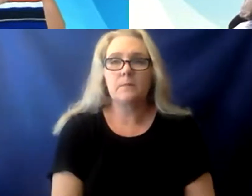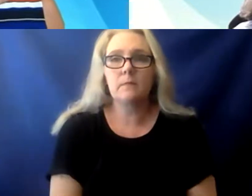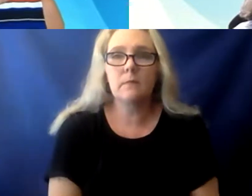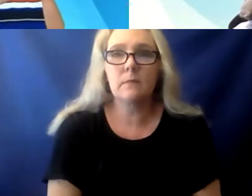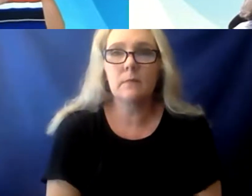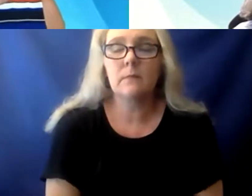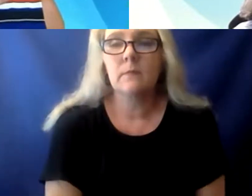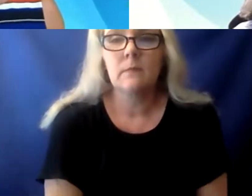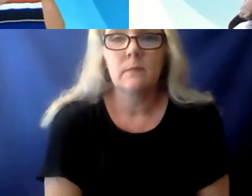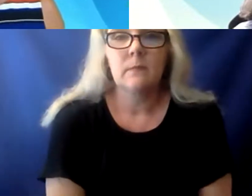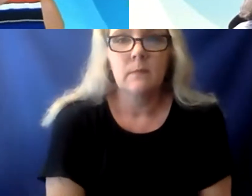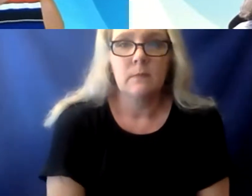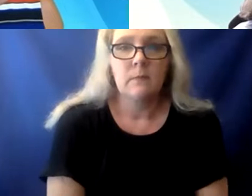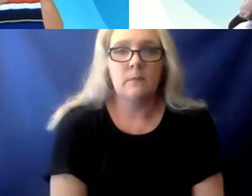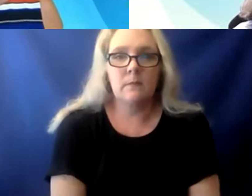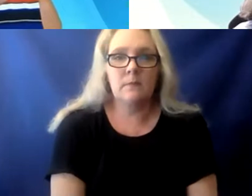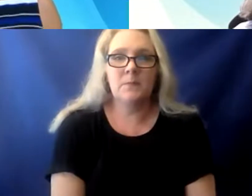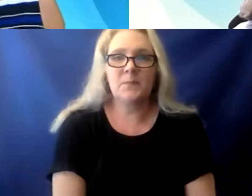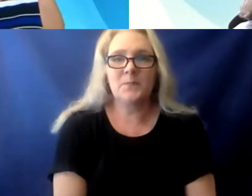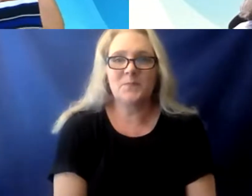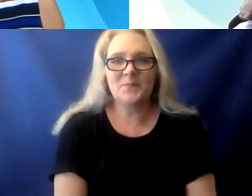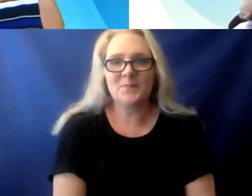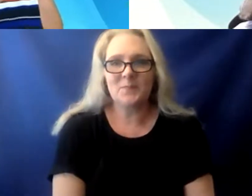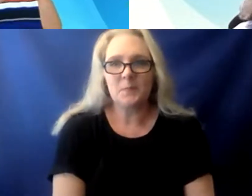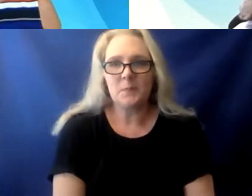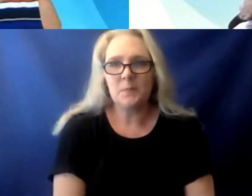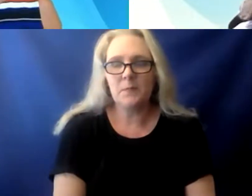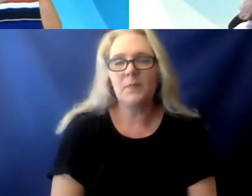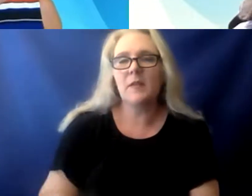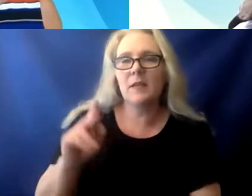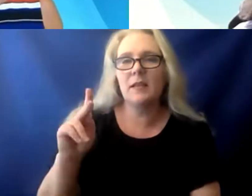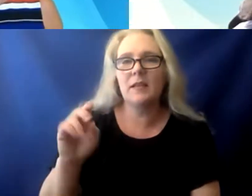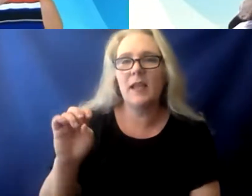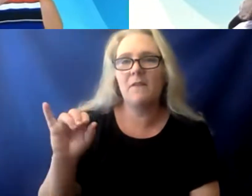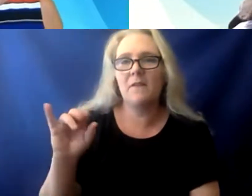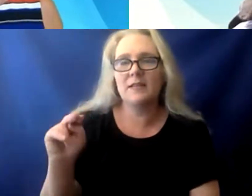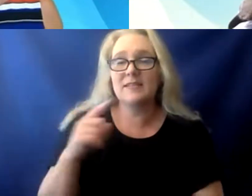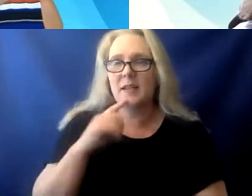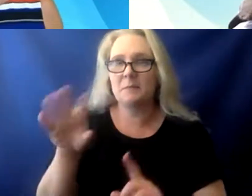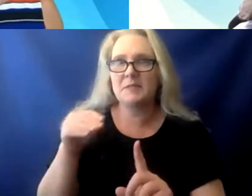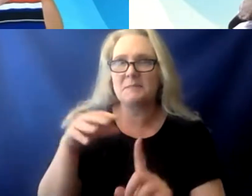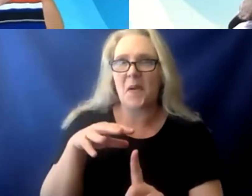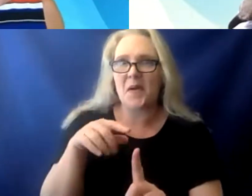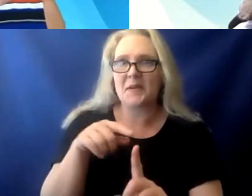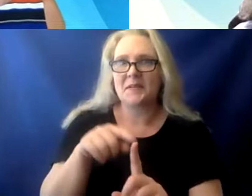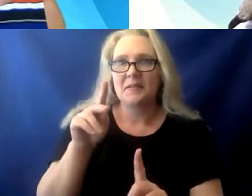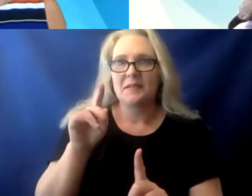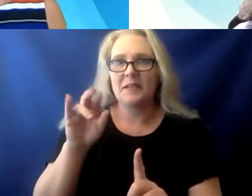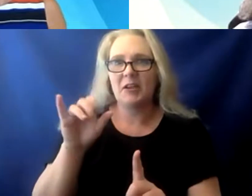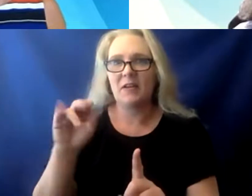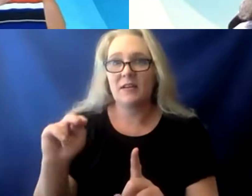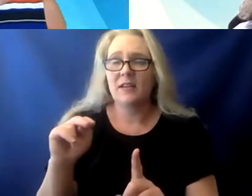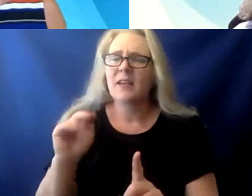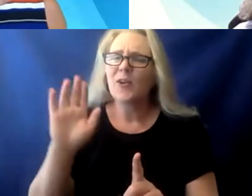Can I put someone in our group on the spot a little bit? I wonder, Kieran, if you had thoughts on your work on data